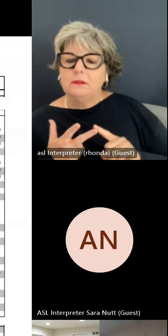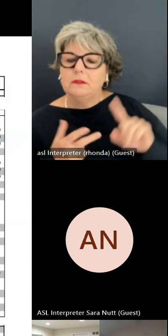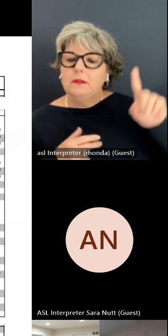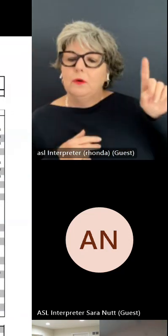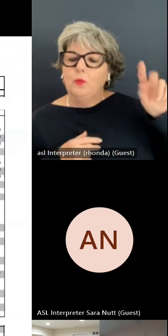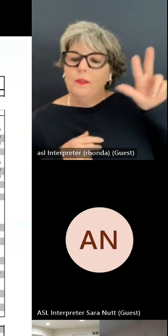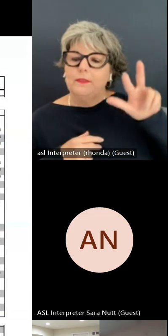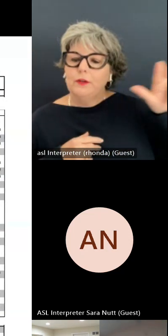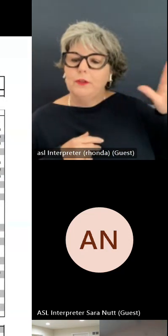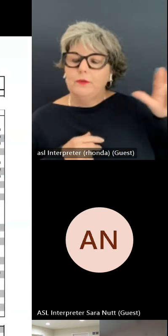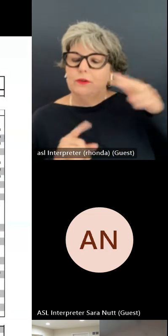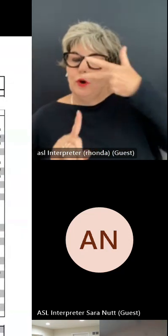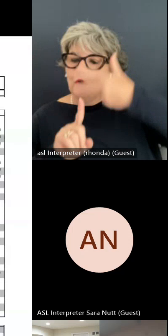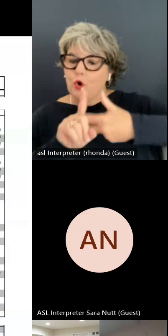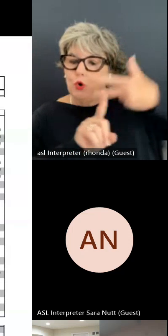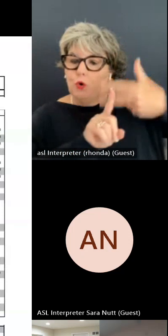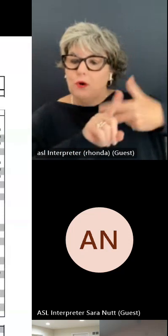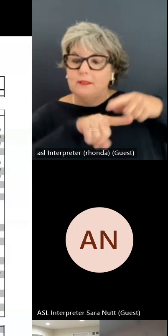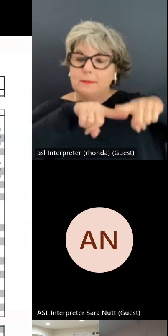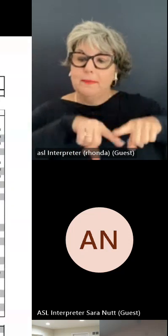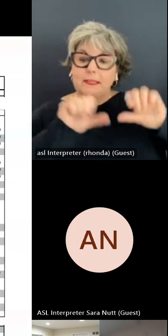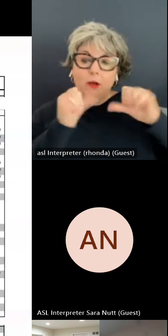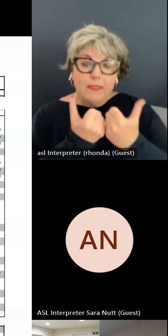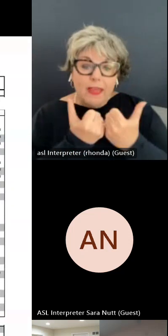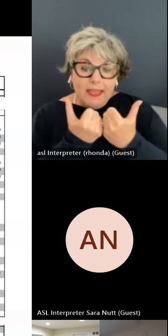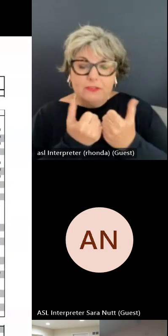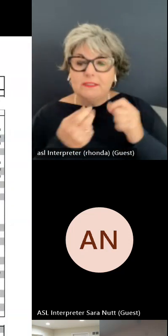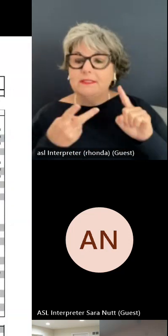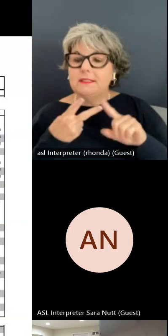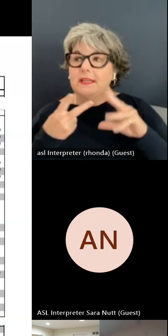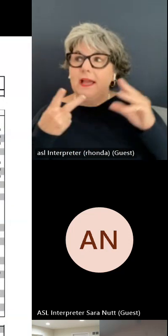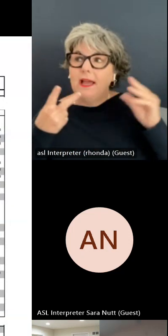133s are prepared quarterly. Does this depend on the agency? And